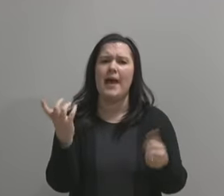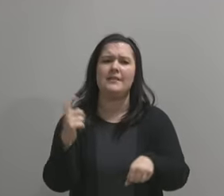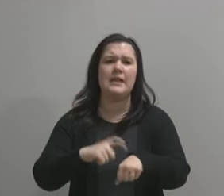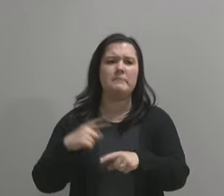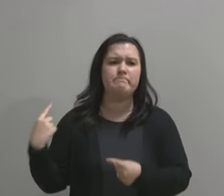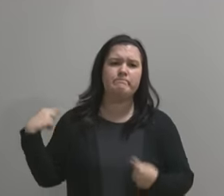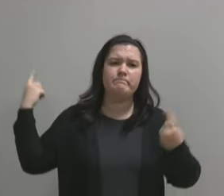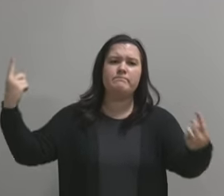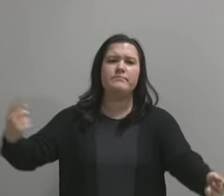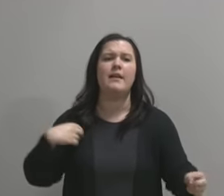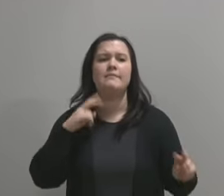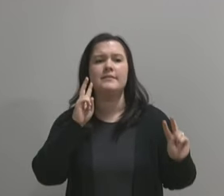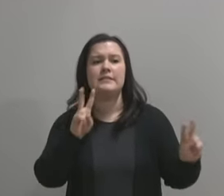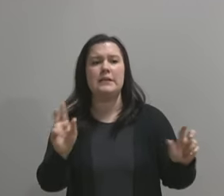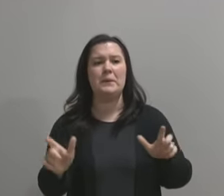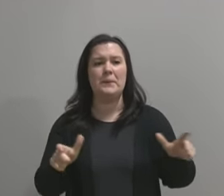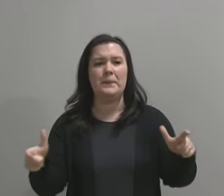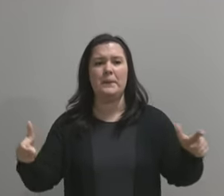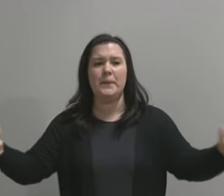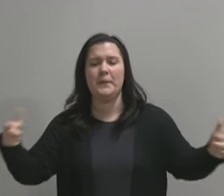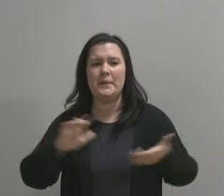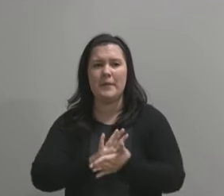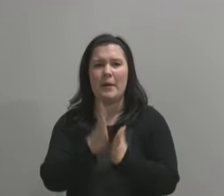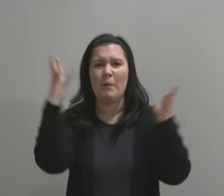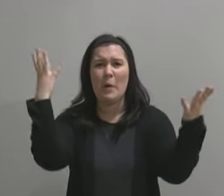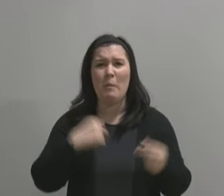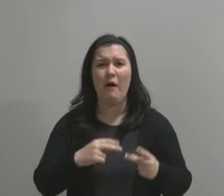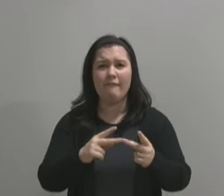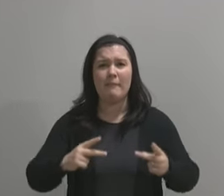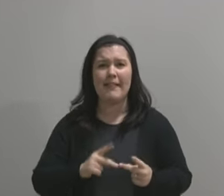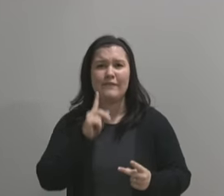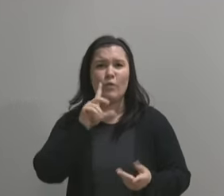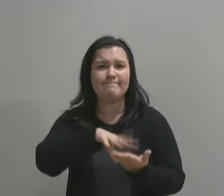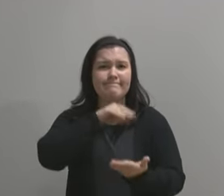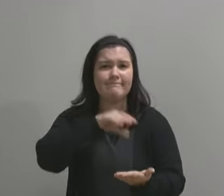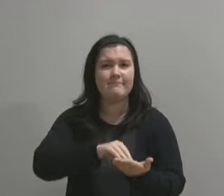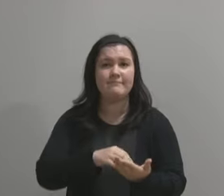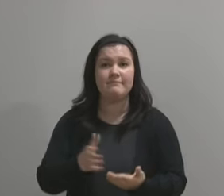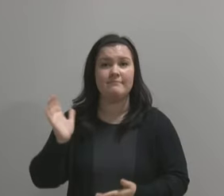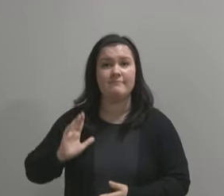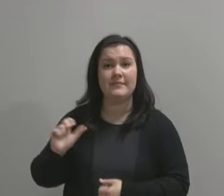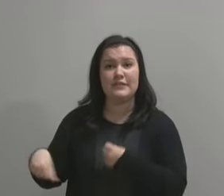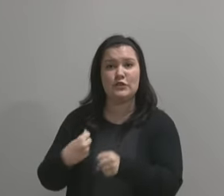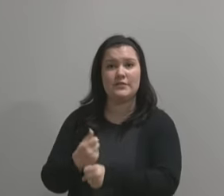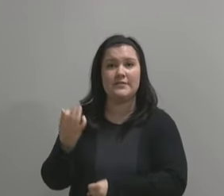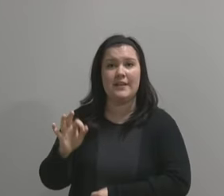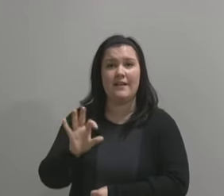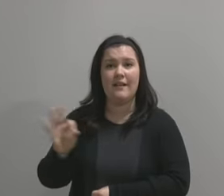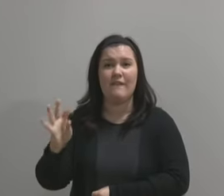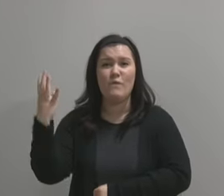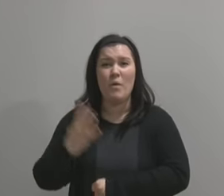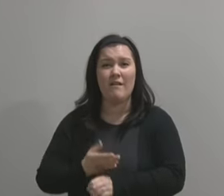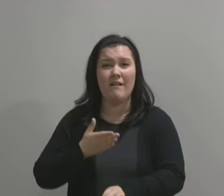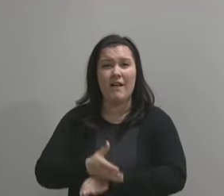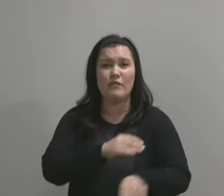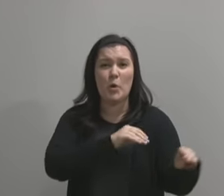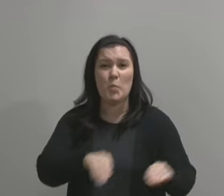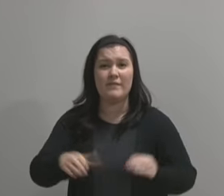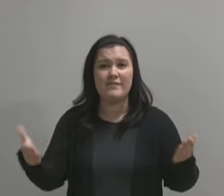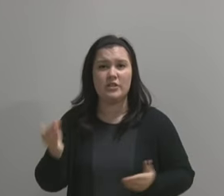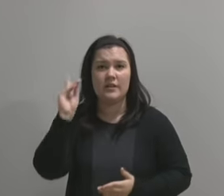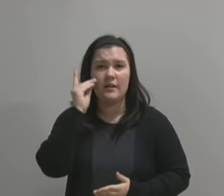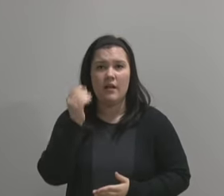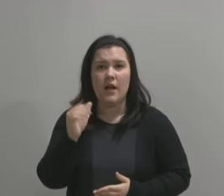then and watched it grow into this beautiful place of learning. In 1998, just 4 days after I moved to Dallas,